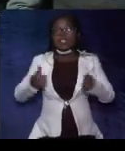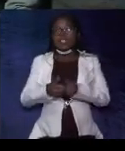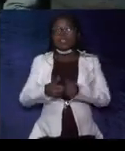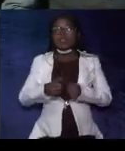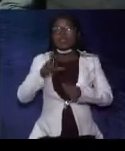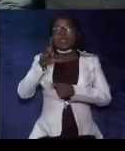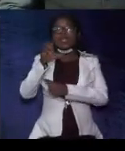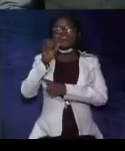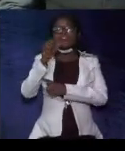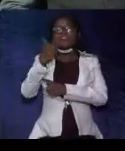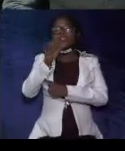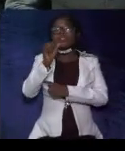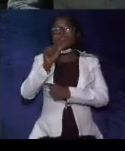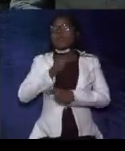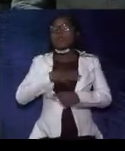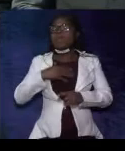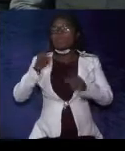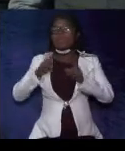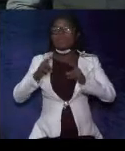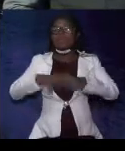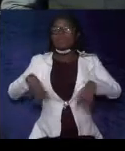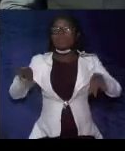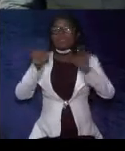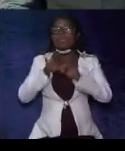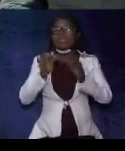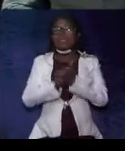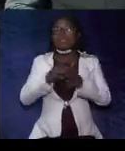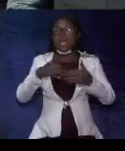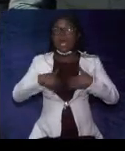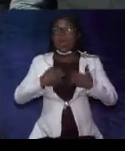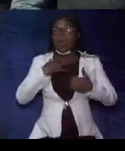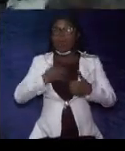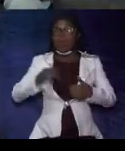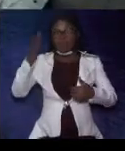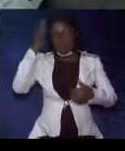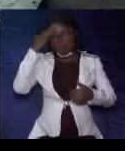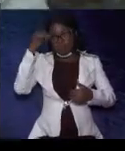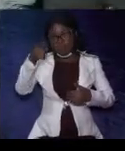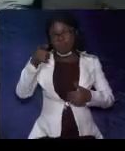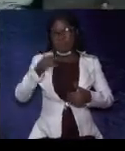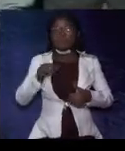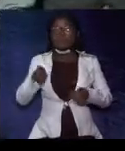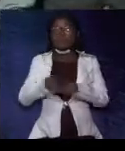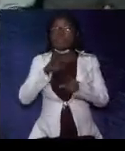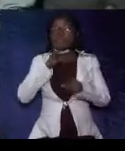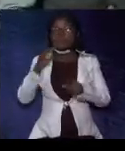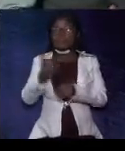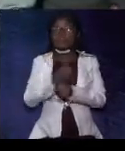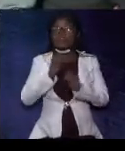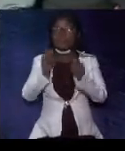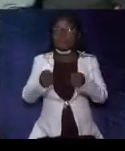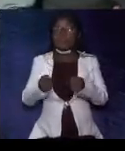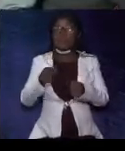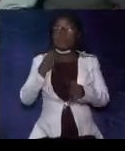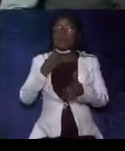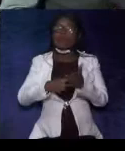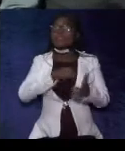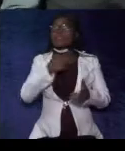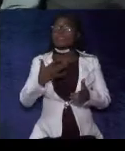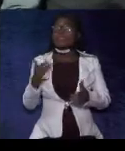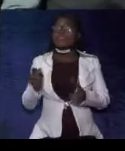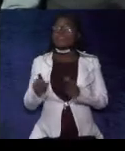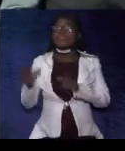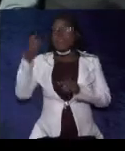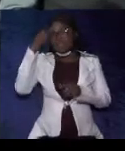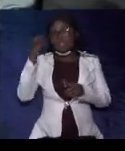your school, and your local government. Very, very important. That's how we can identify them. Yeah, so sure. You can win packs of Good Life Magic Juice. Yes, yeah.